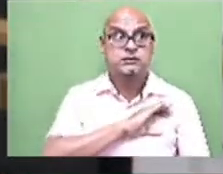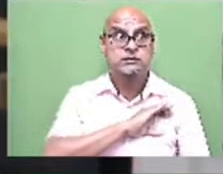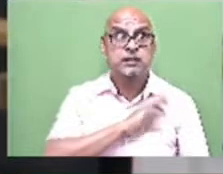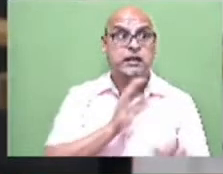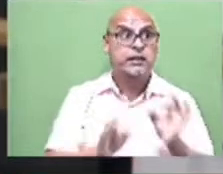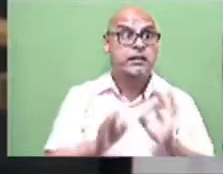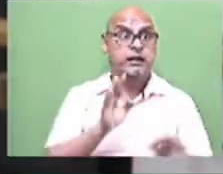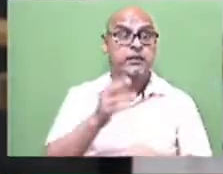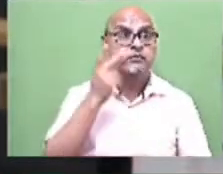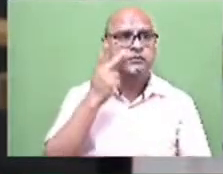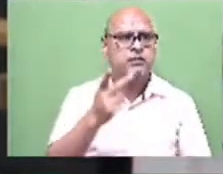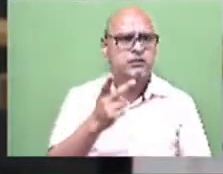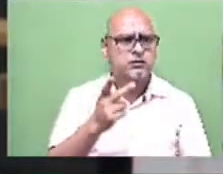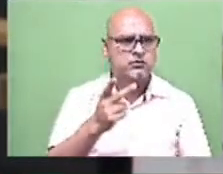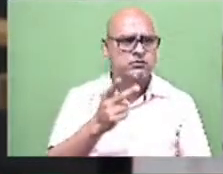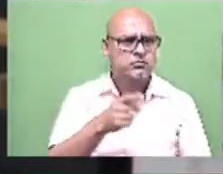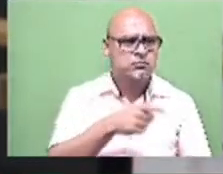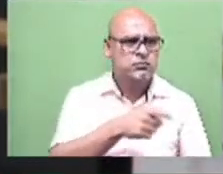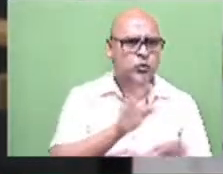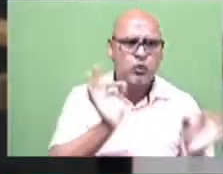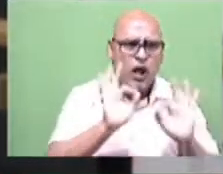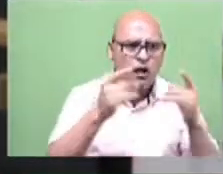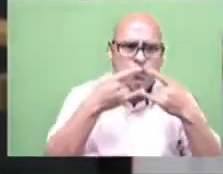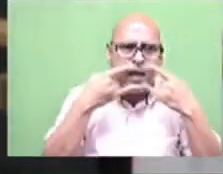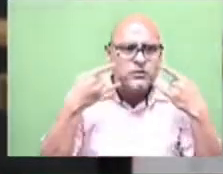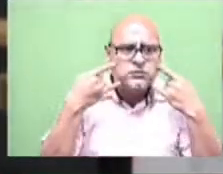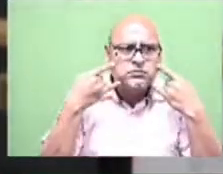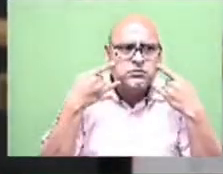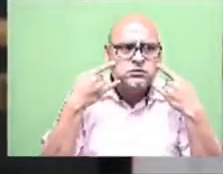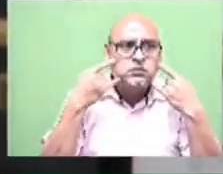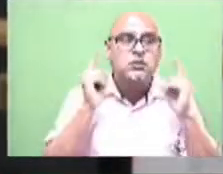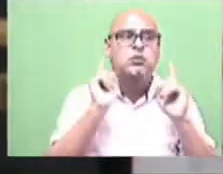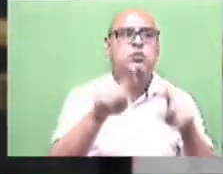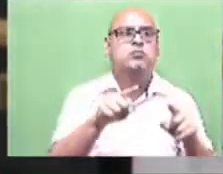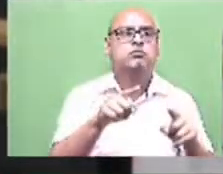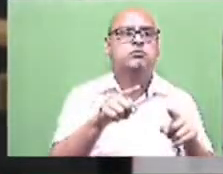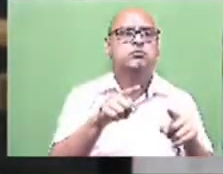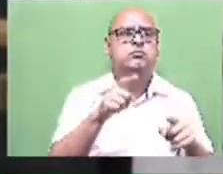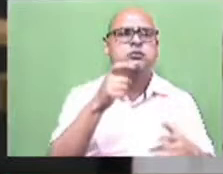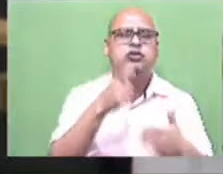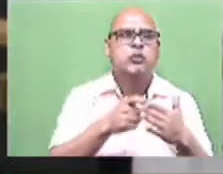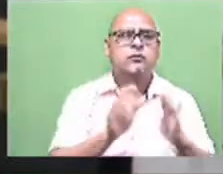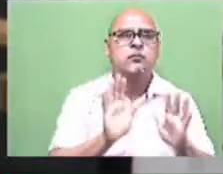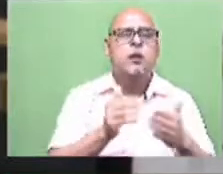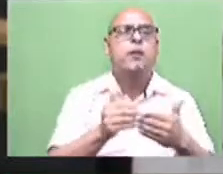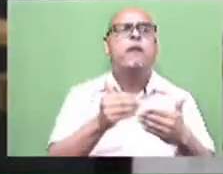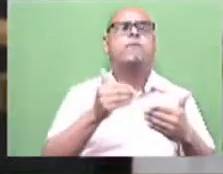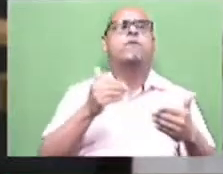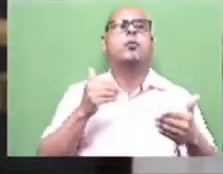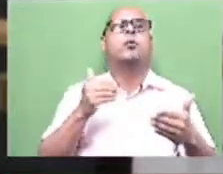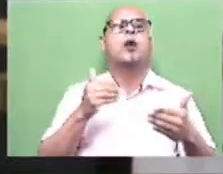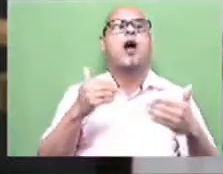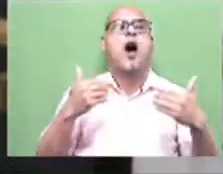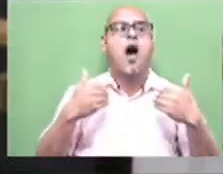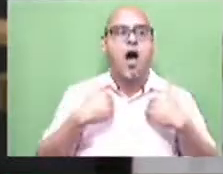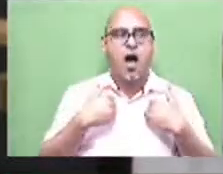Attorney General did in fact in the bill draft to read, and this is found at clause